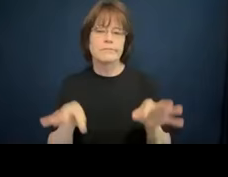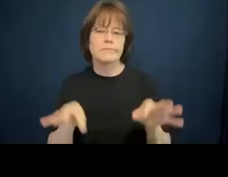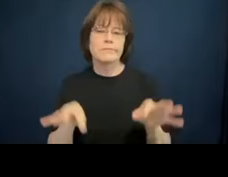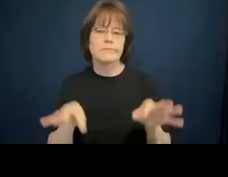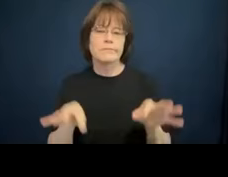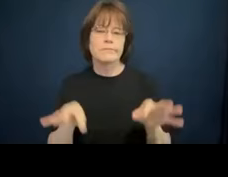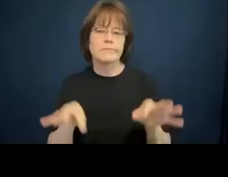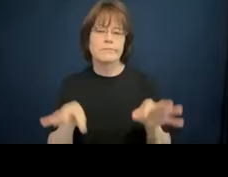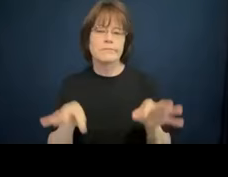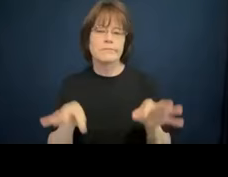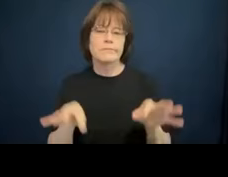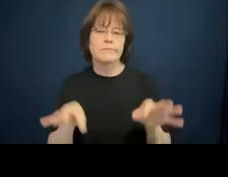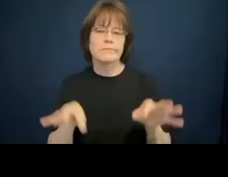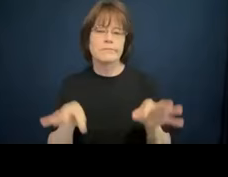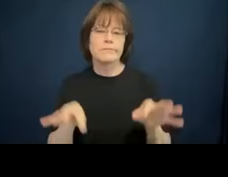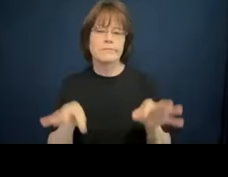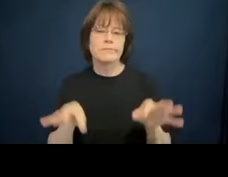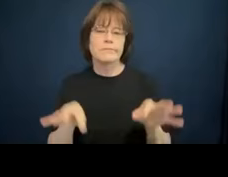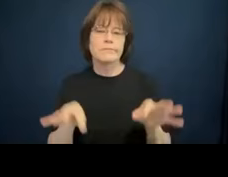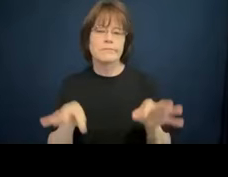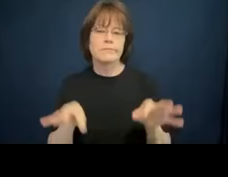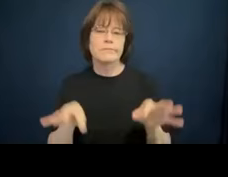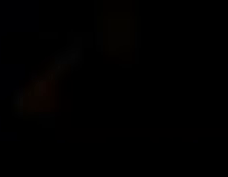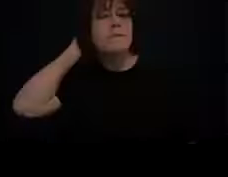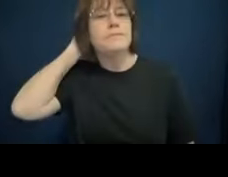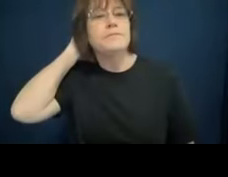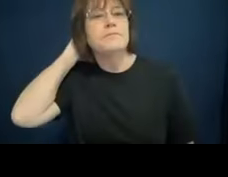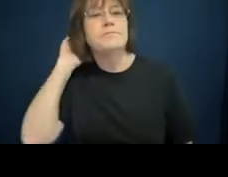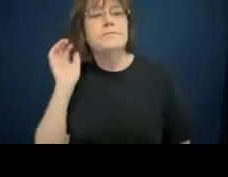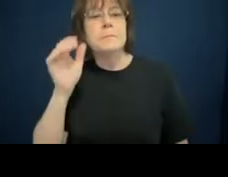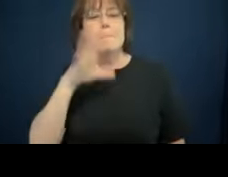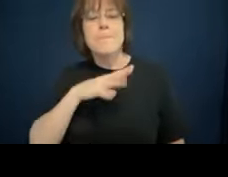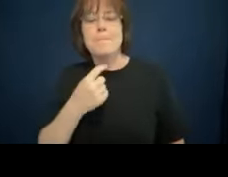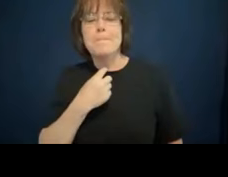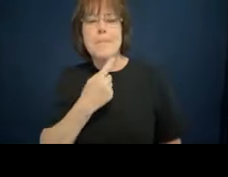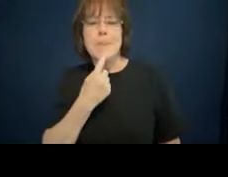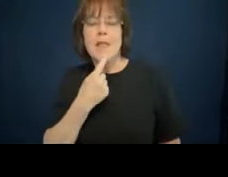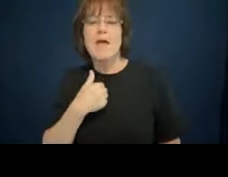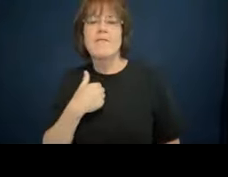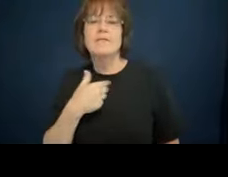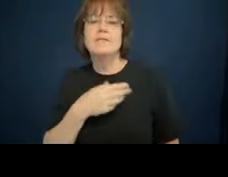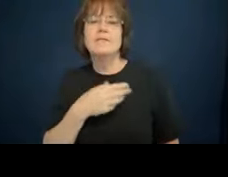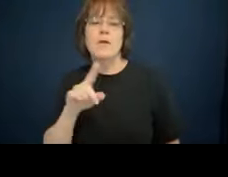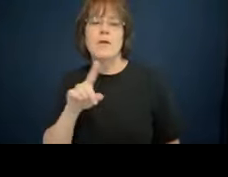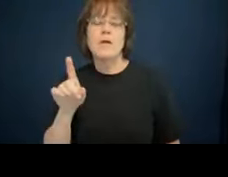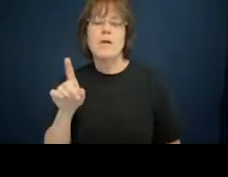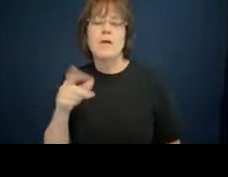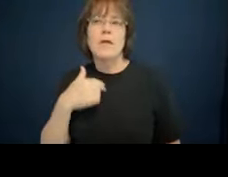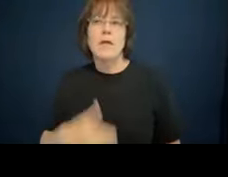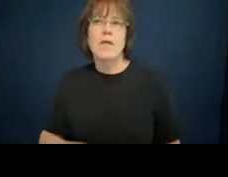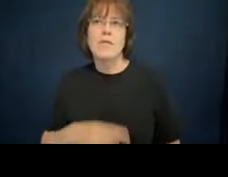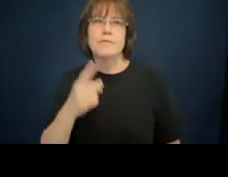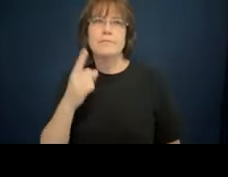but about geohealth in general, is there, I mean, kind of thinking about it, if you have an 8-ton block